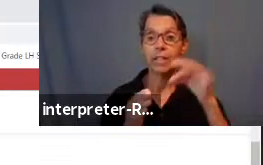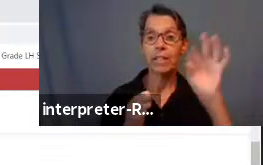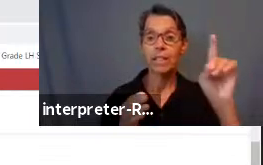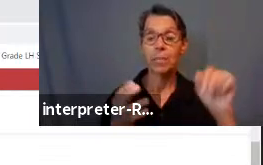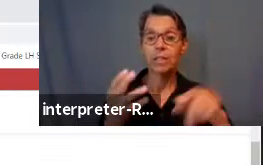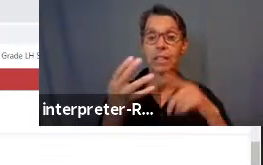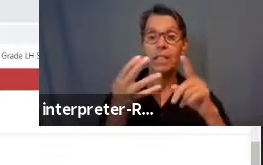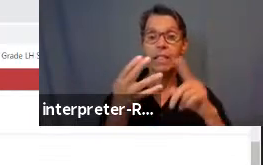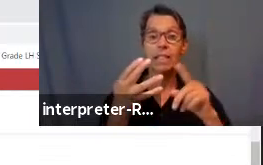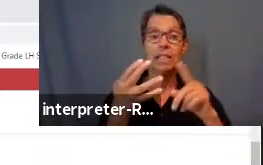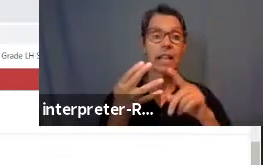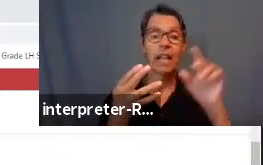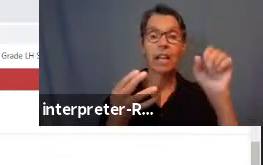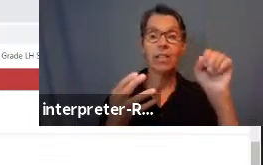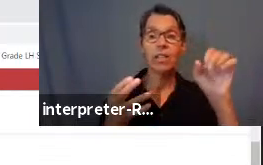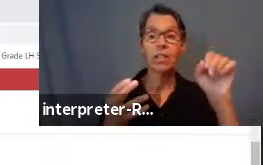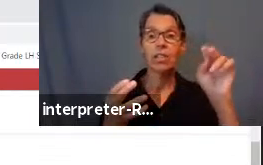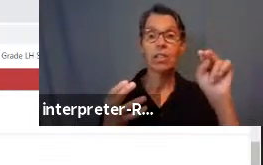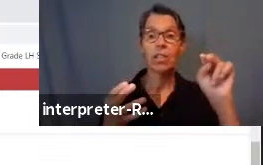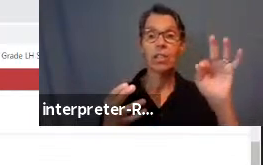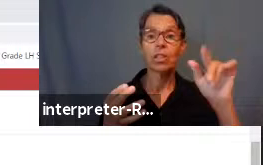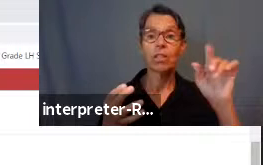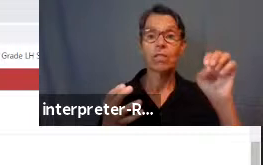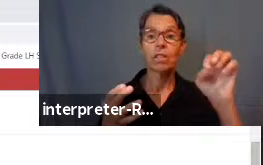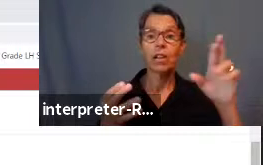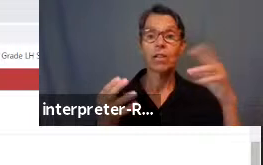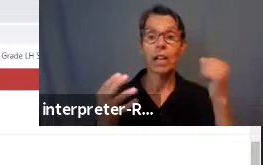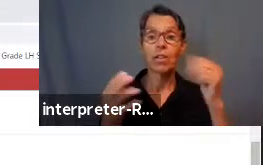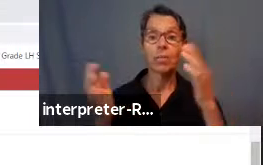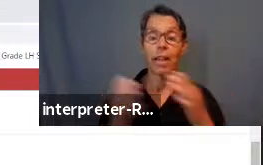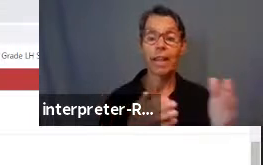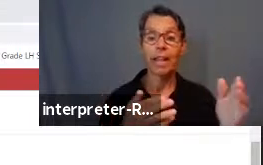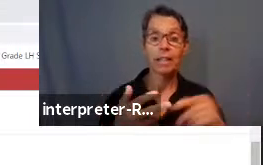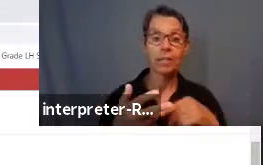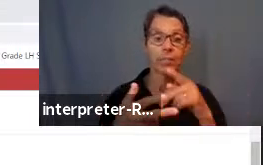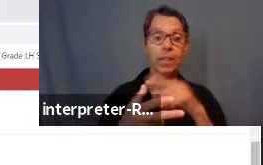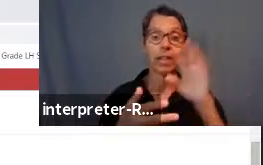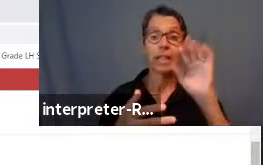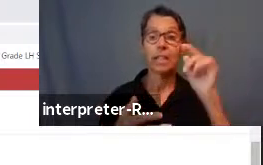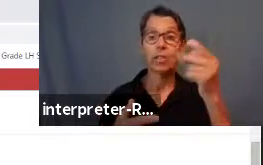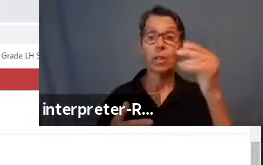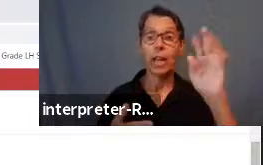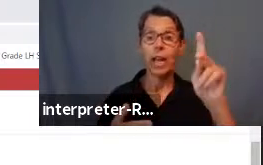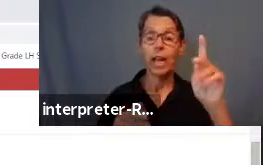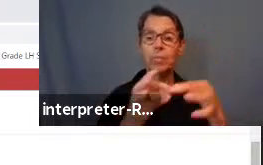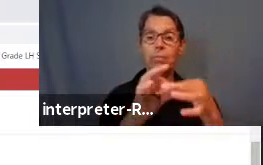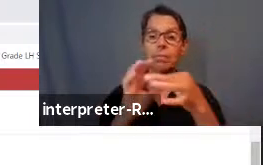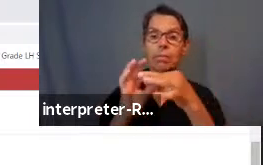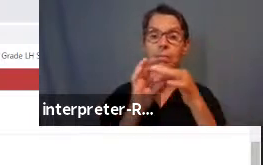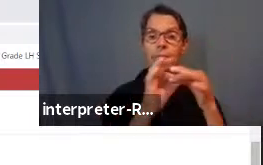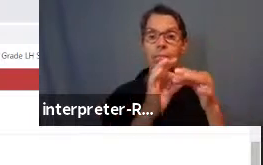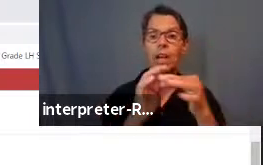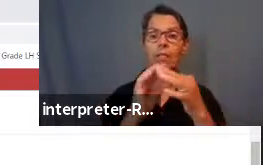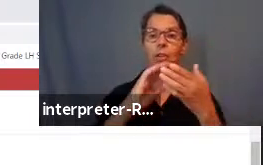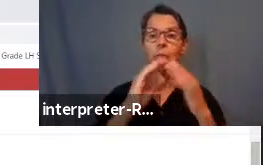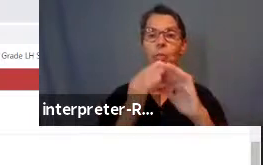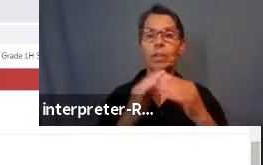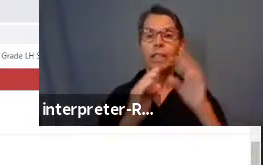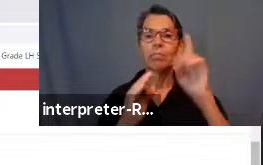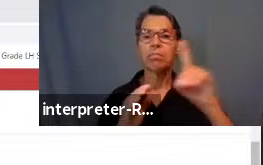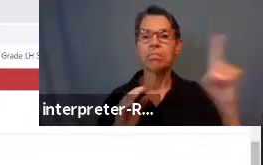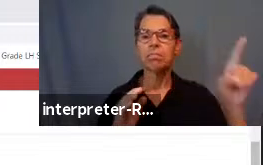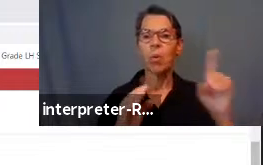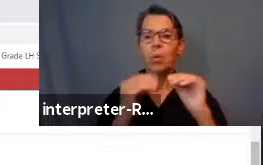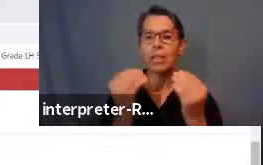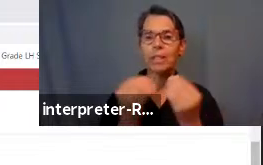InterHab is a professional organization of community developmental disability organizations that work